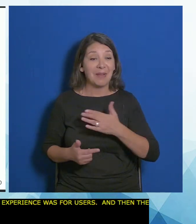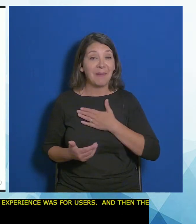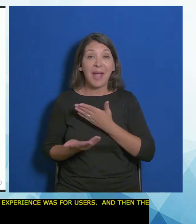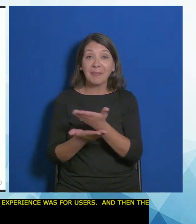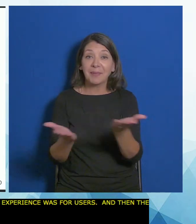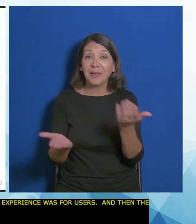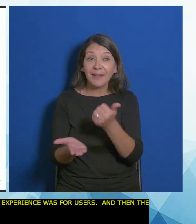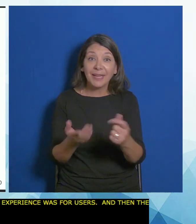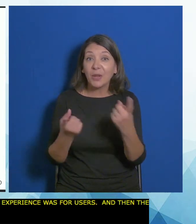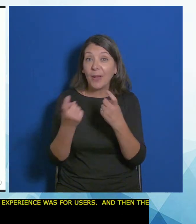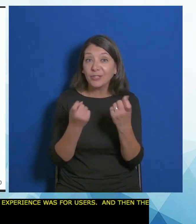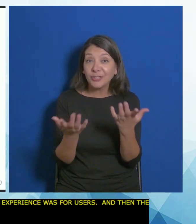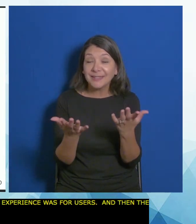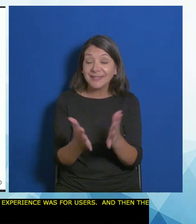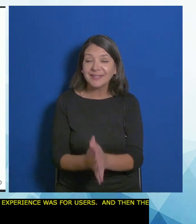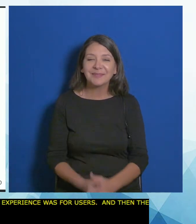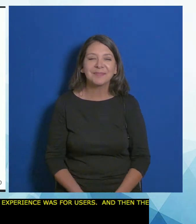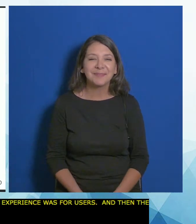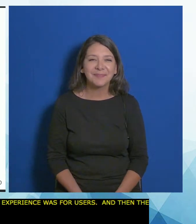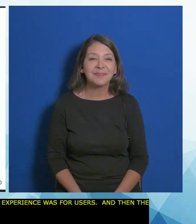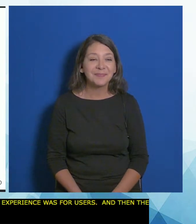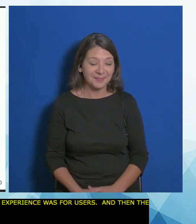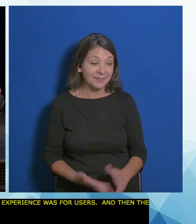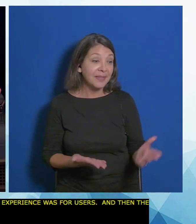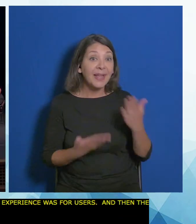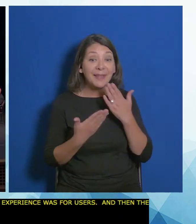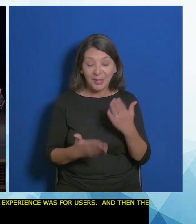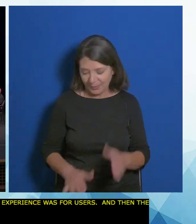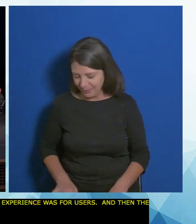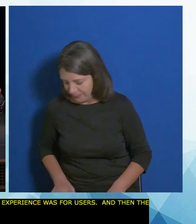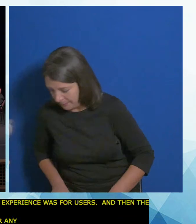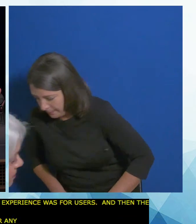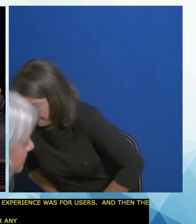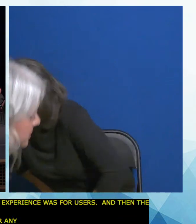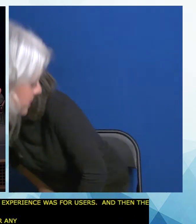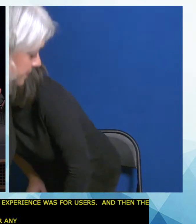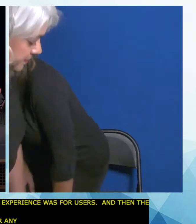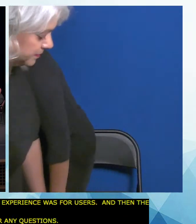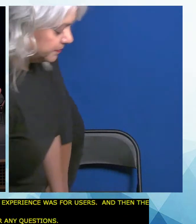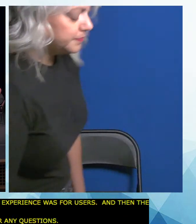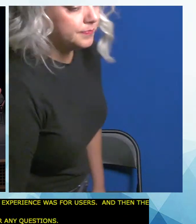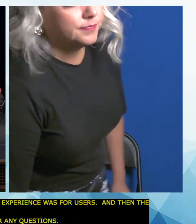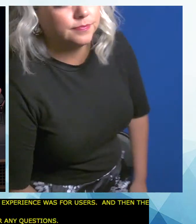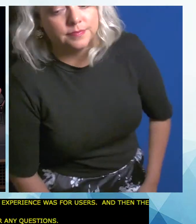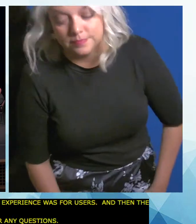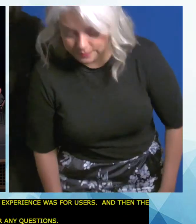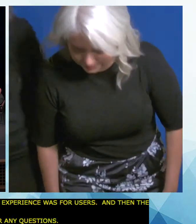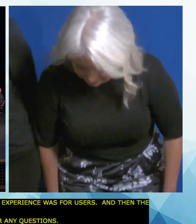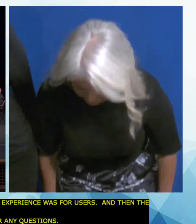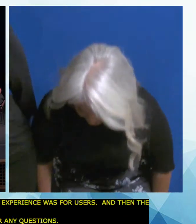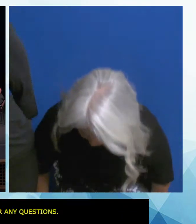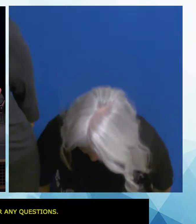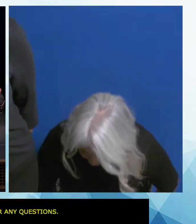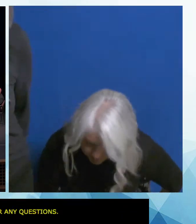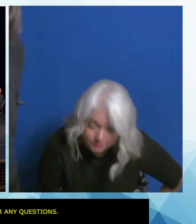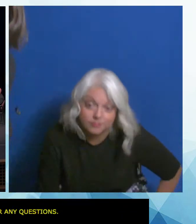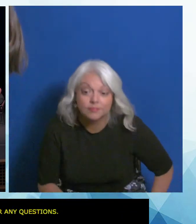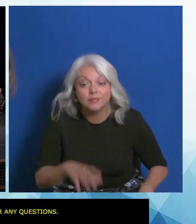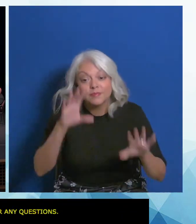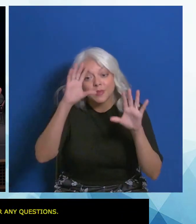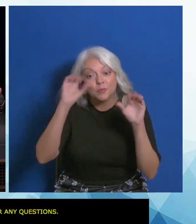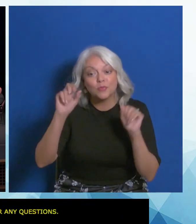questions. Thank you. Welcome, certainly, to the agency. Thank you. Are there any